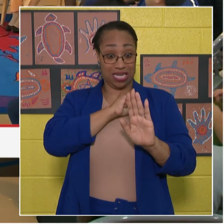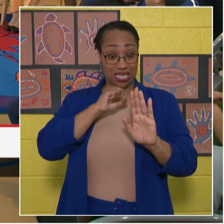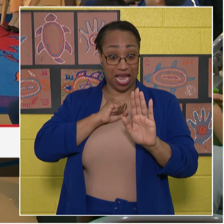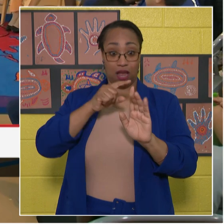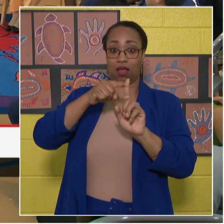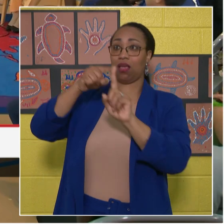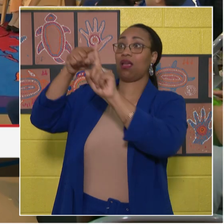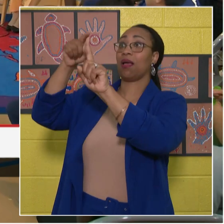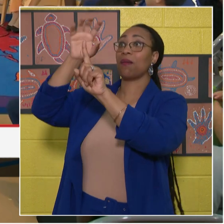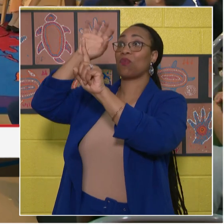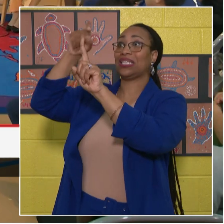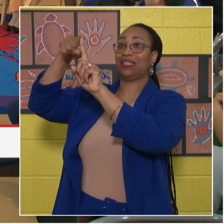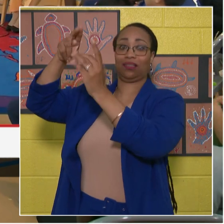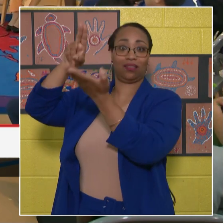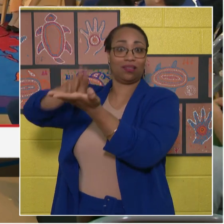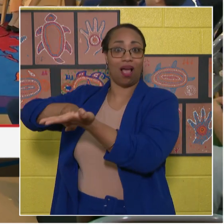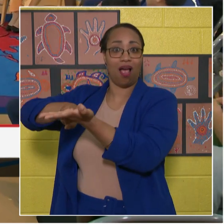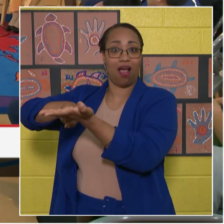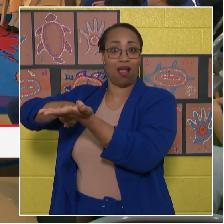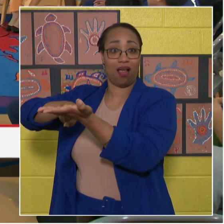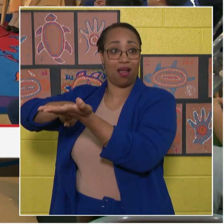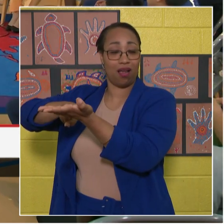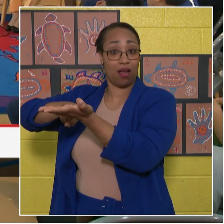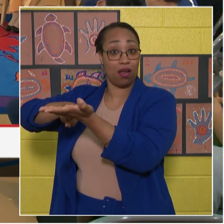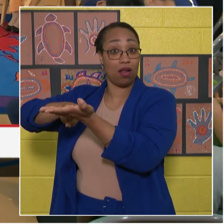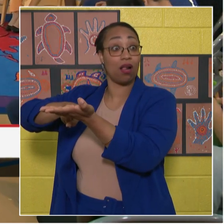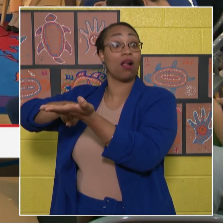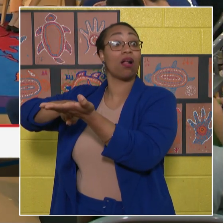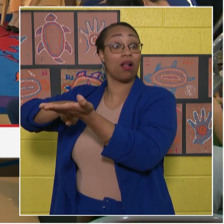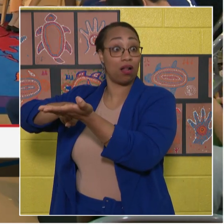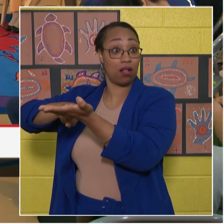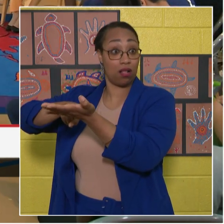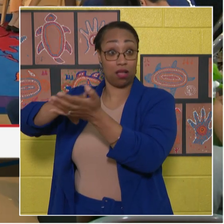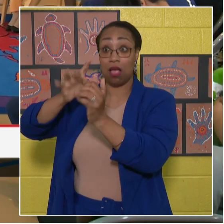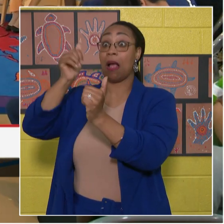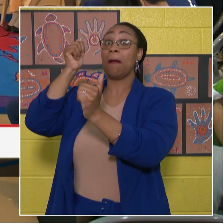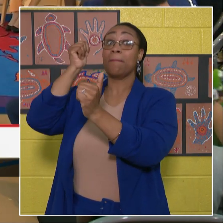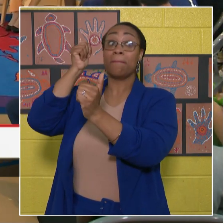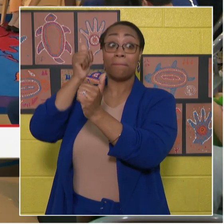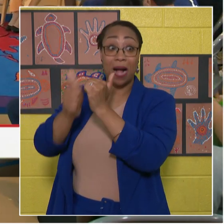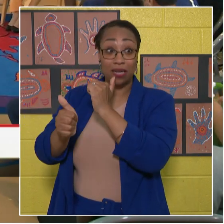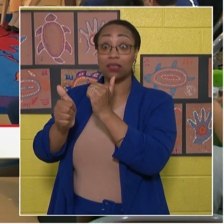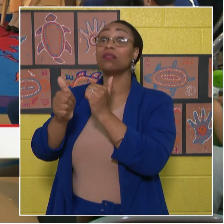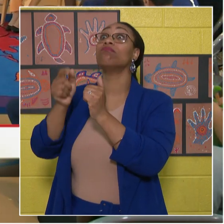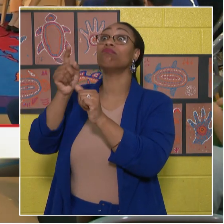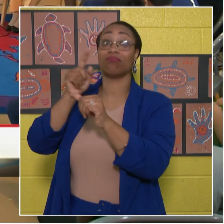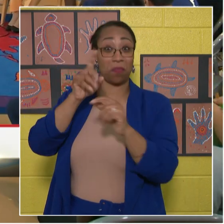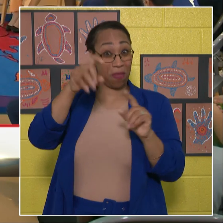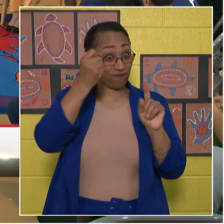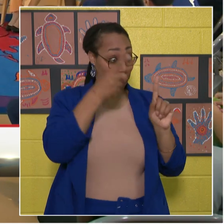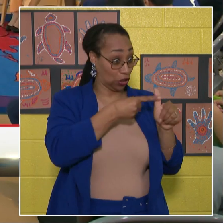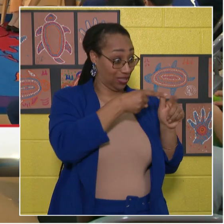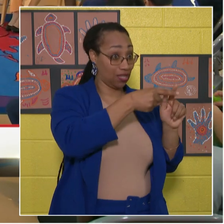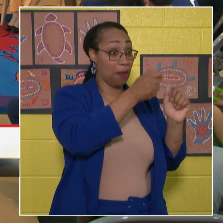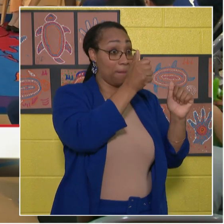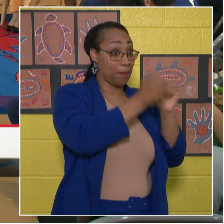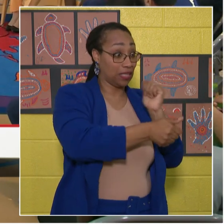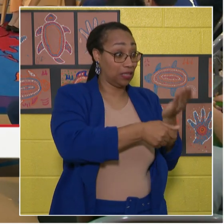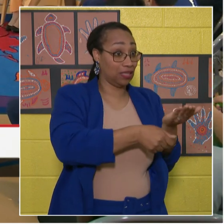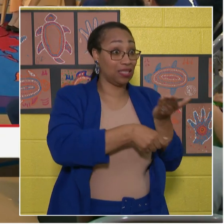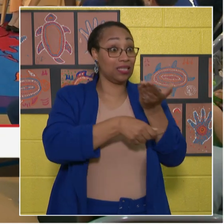come a long way in that it is passed in the House of Representatives and the President of the United States supports